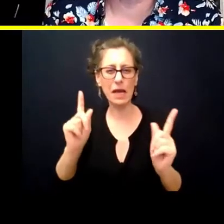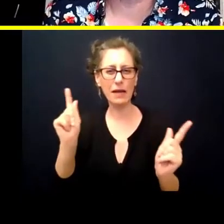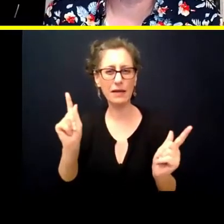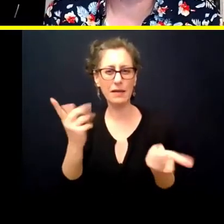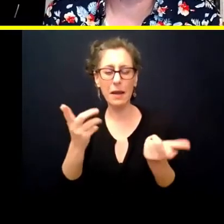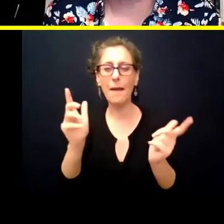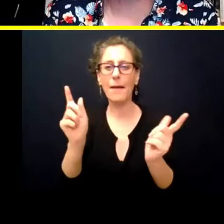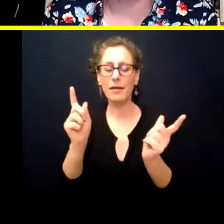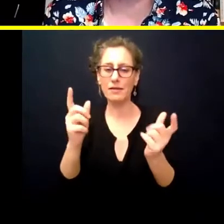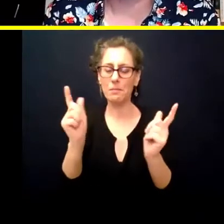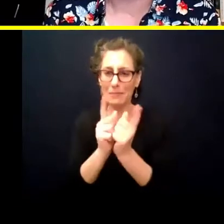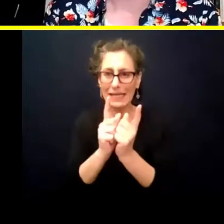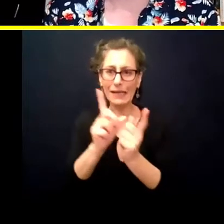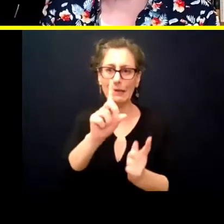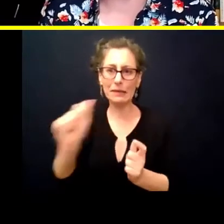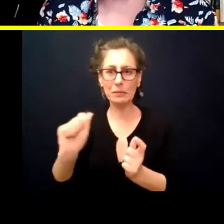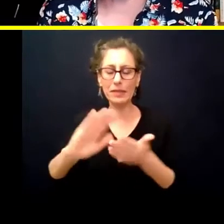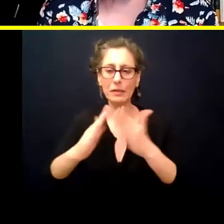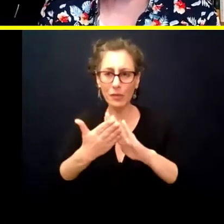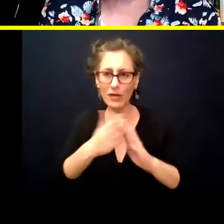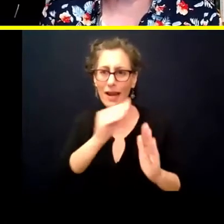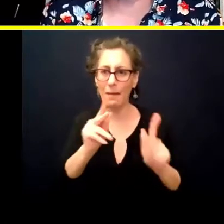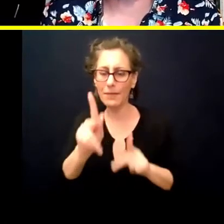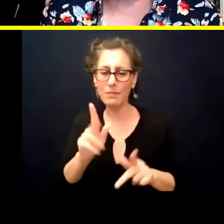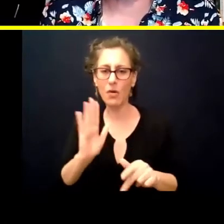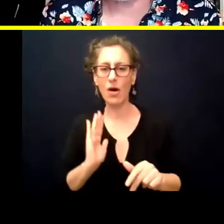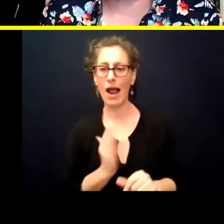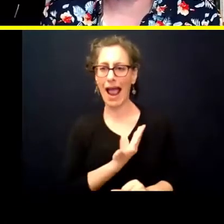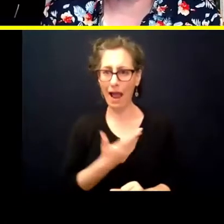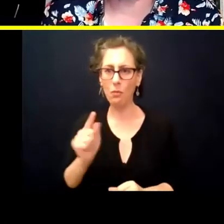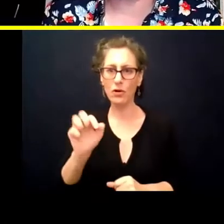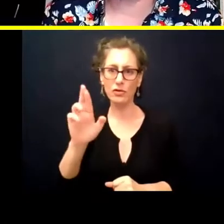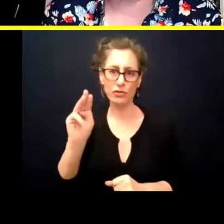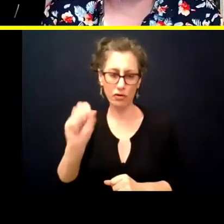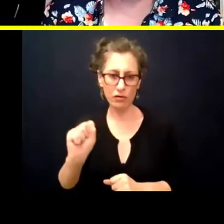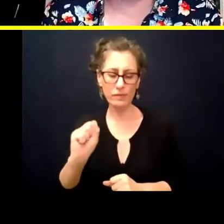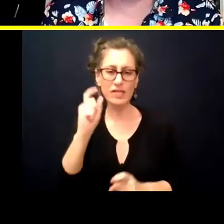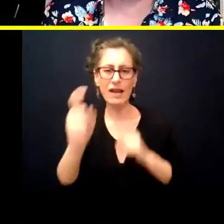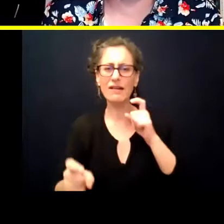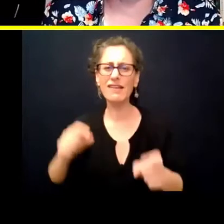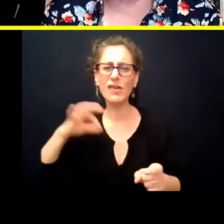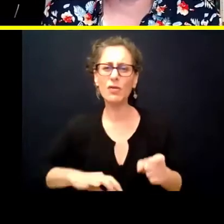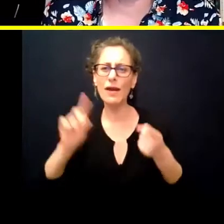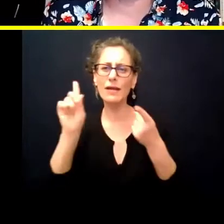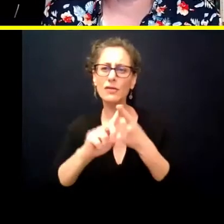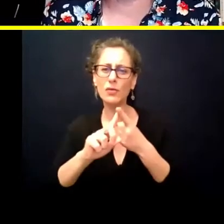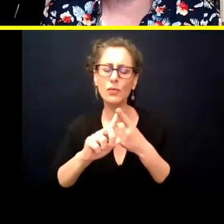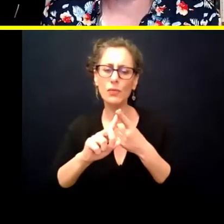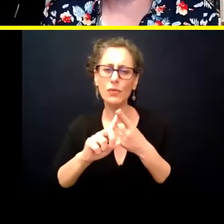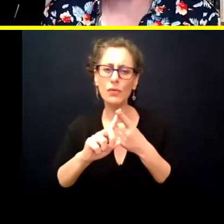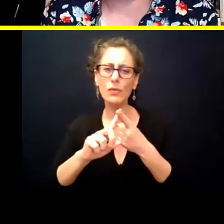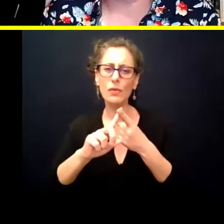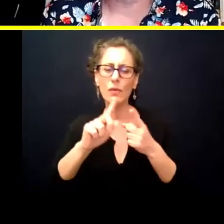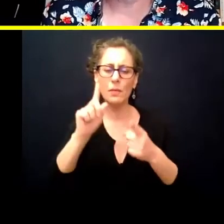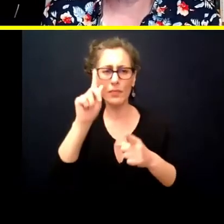disability communities on our own terms, and giving audiences the benefit of the doubt and the credit to believe that they